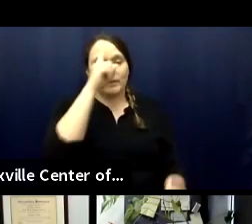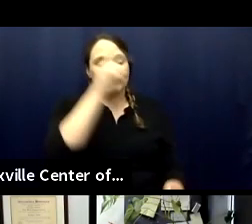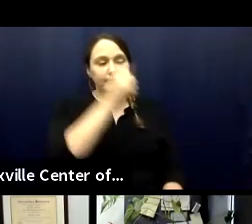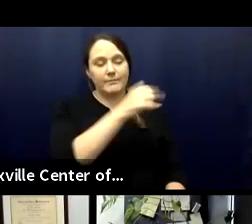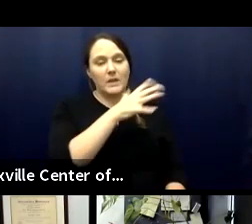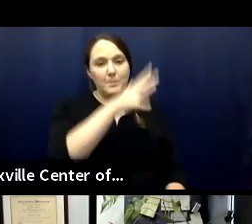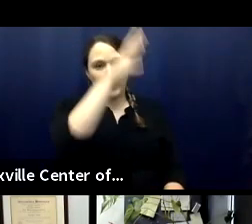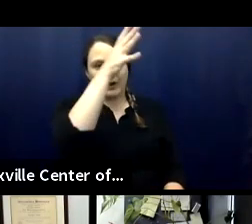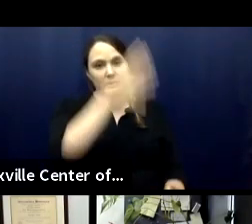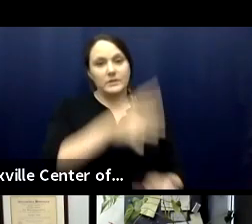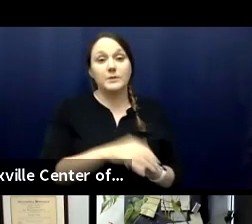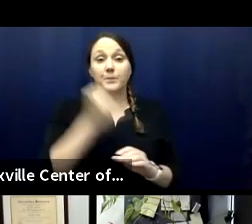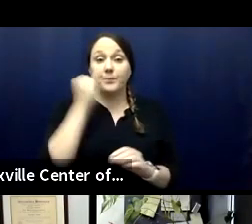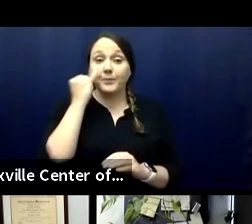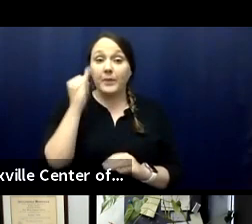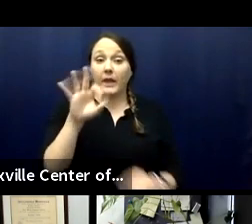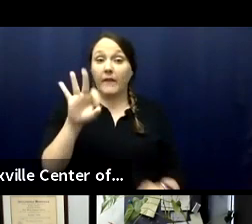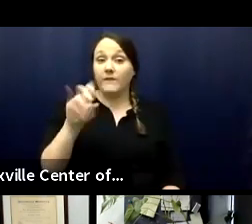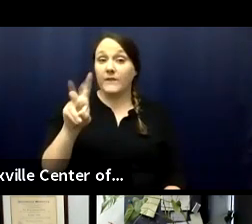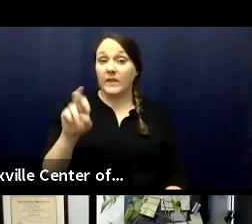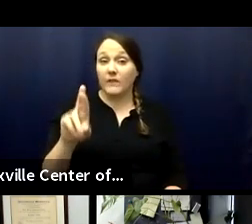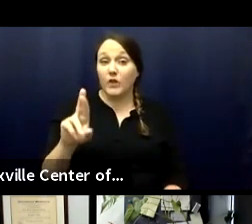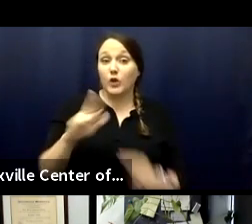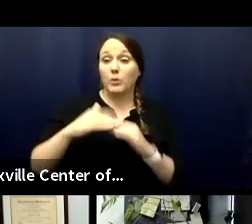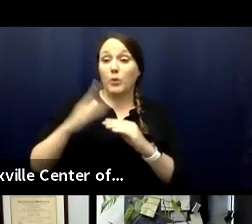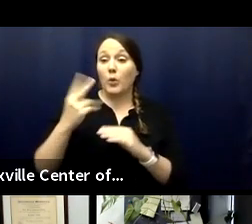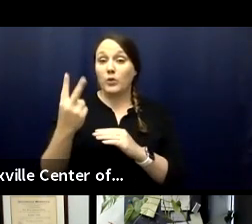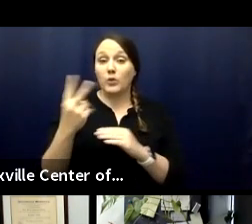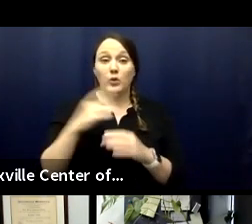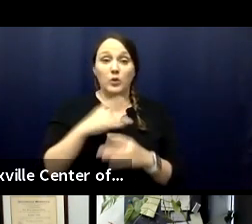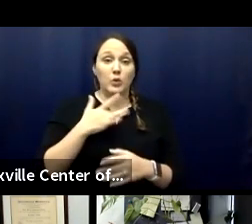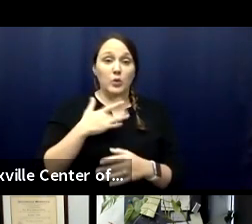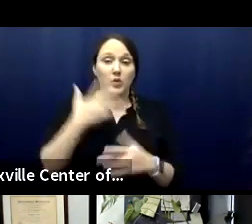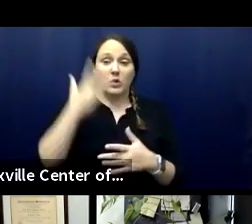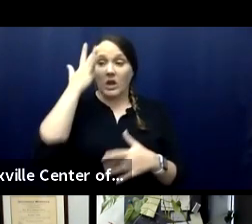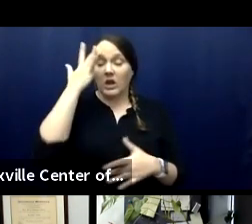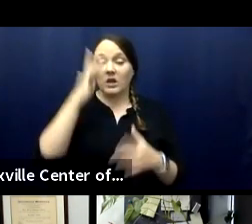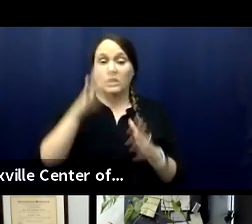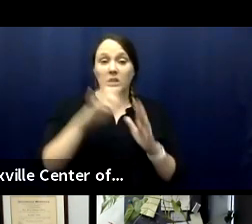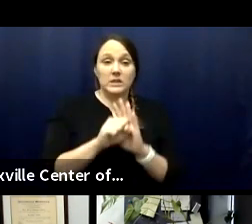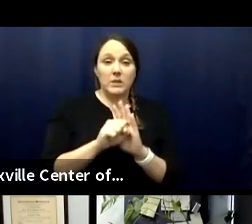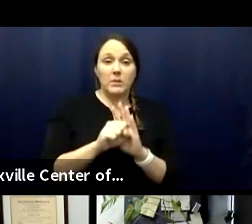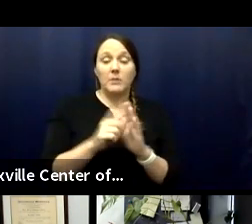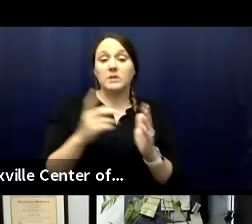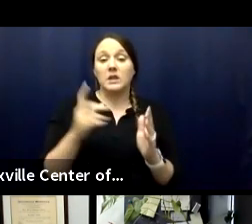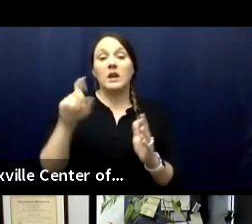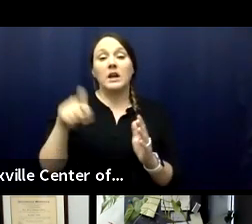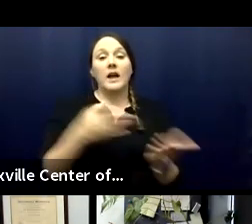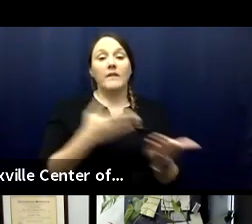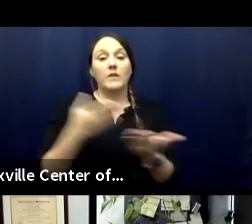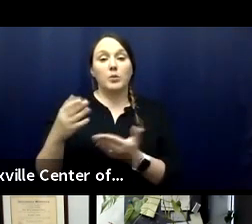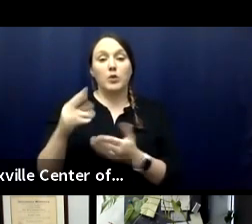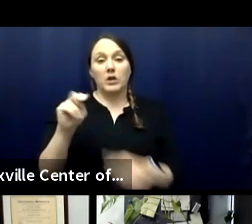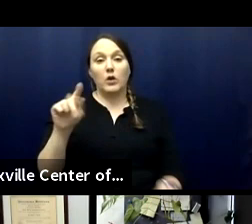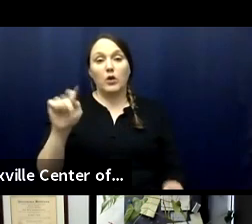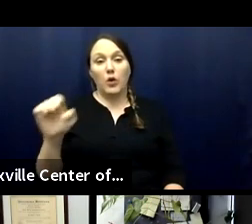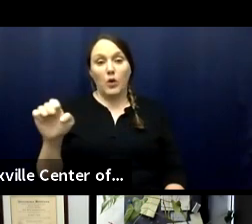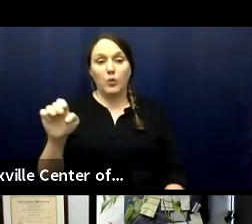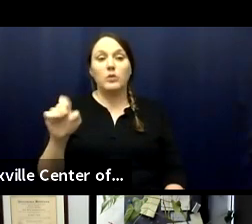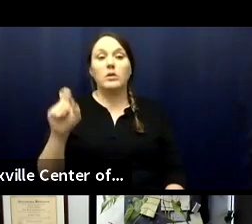Now, if they have a fever or two or more symptoms or something like that, then they have to bring a note. They have to be